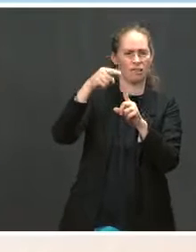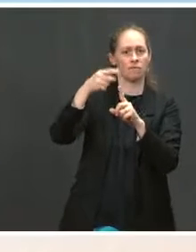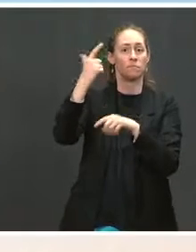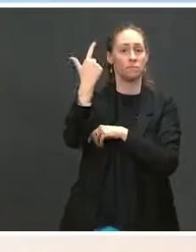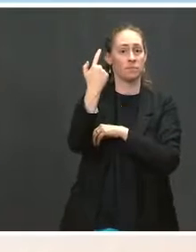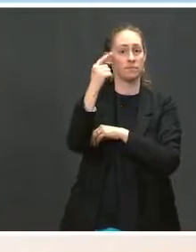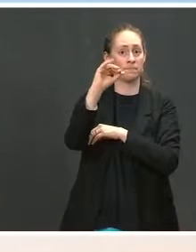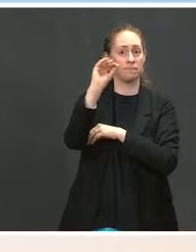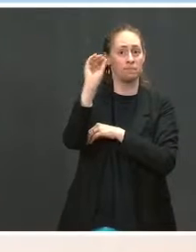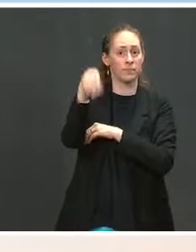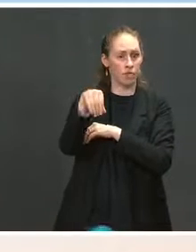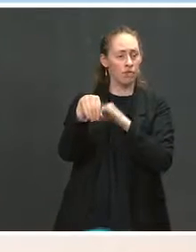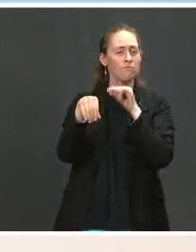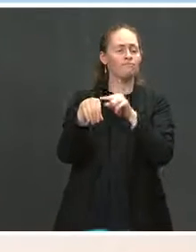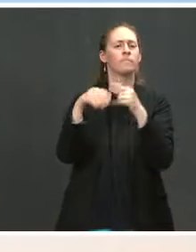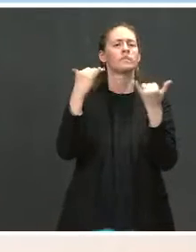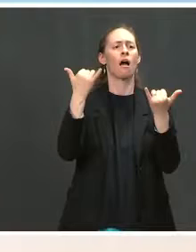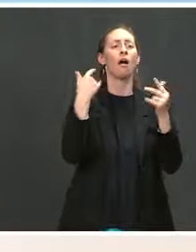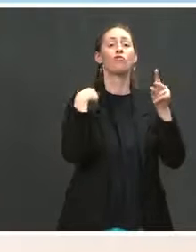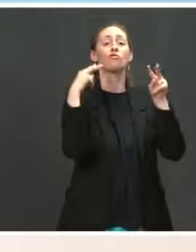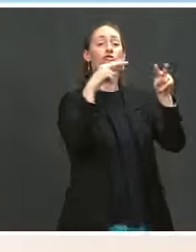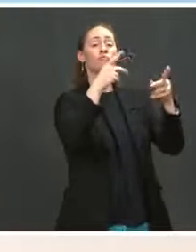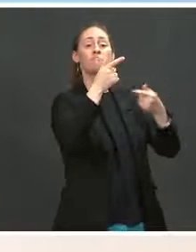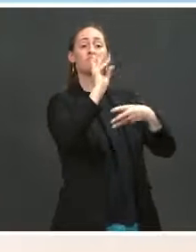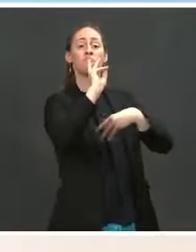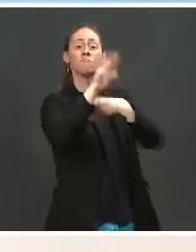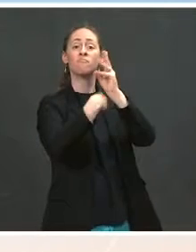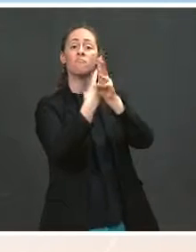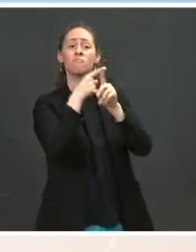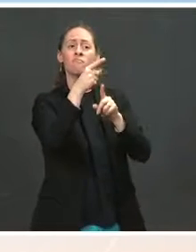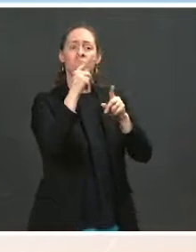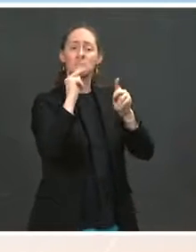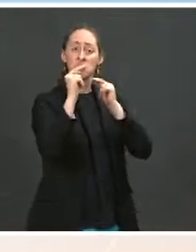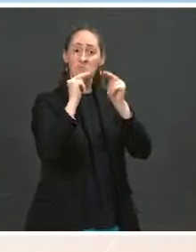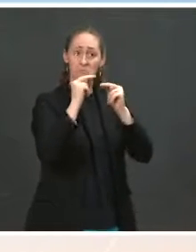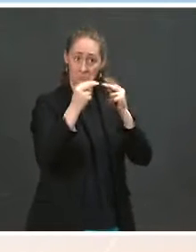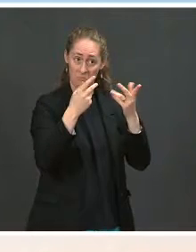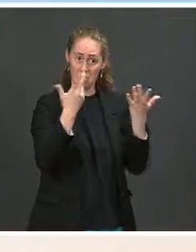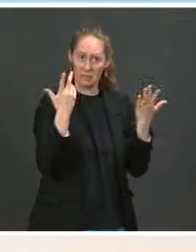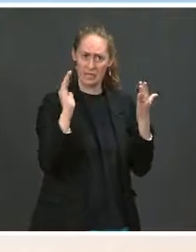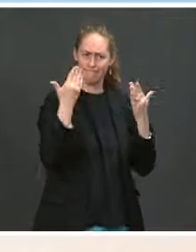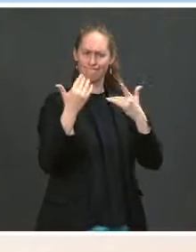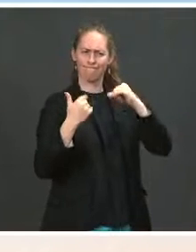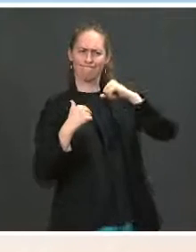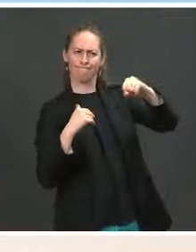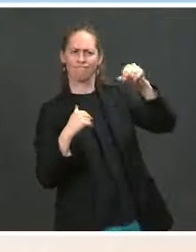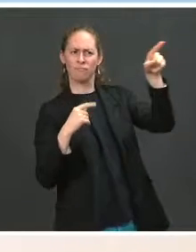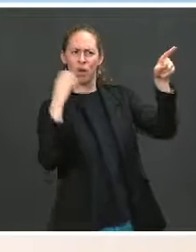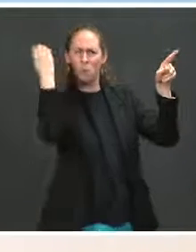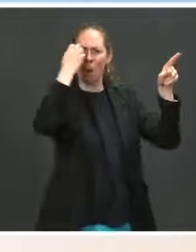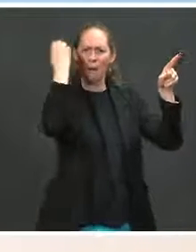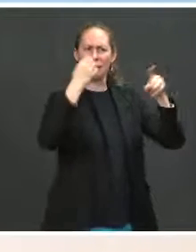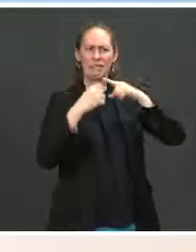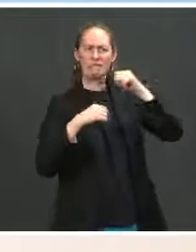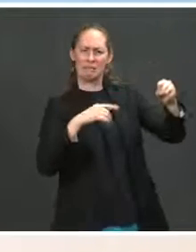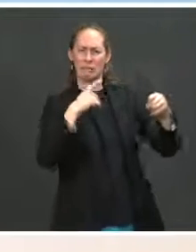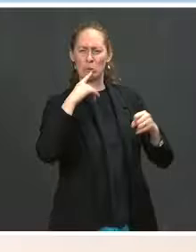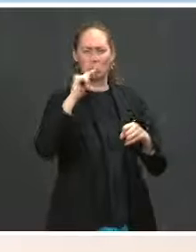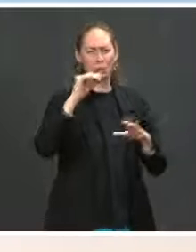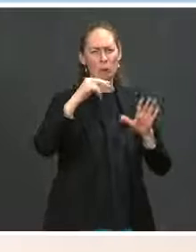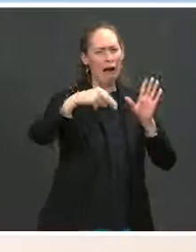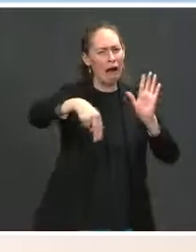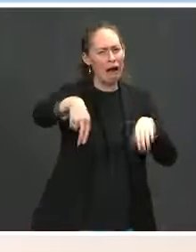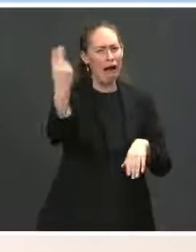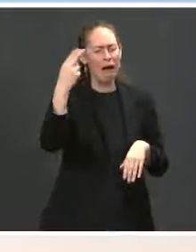global negotiations, we're already seeing some pushback from lawmakers in Europe saying that number is too high. And I wanted to see